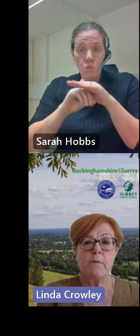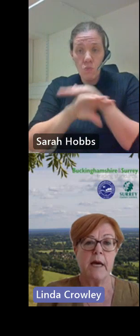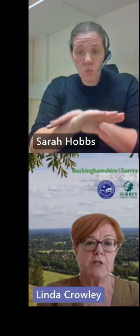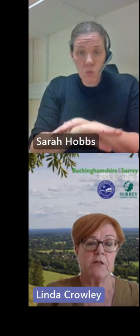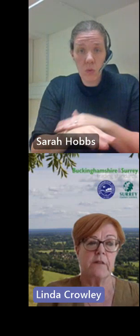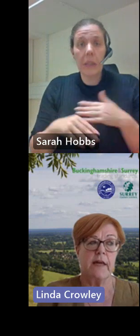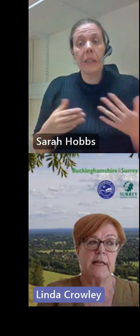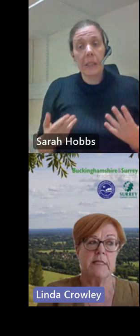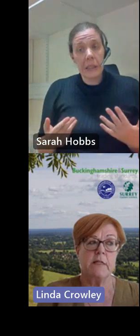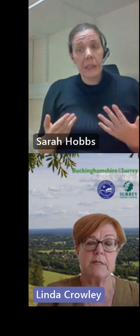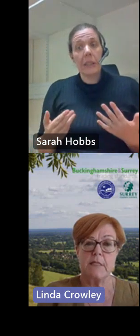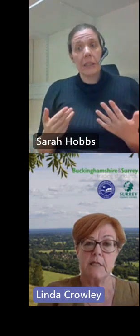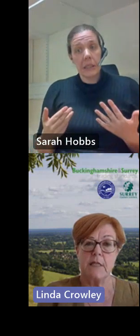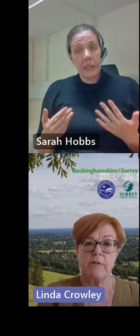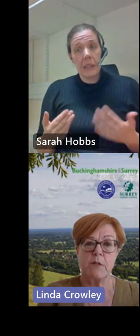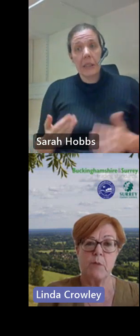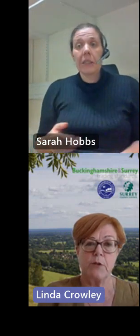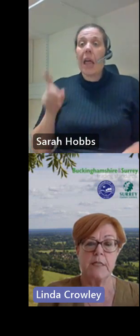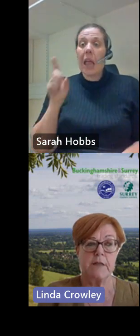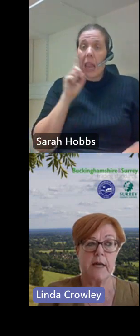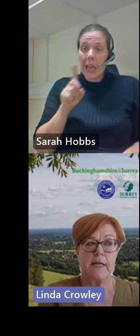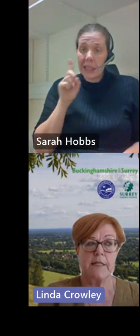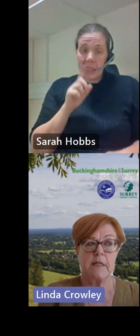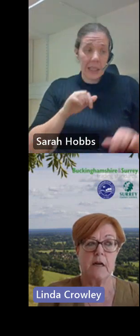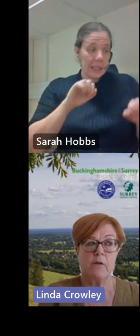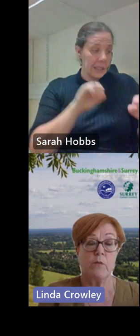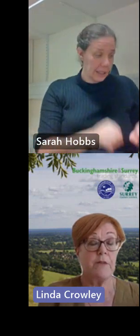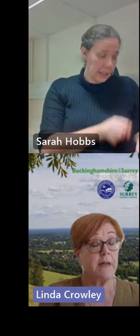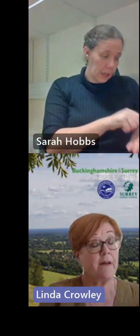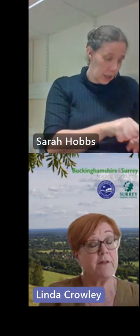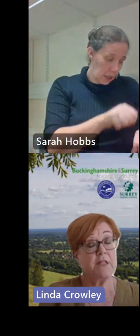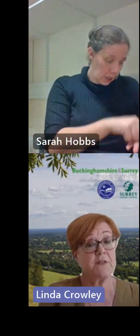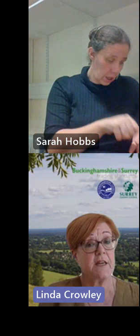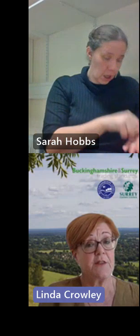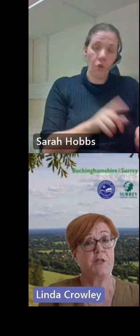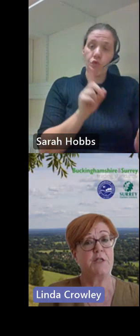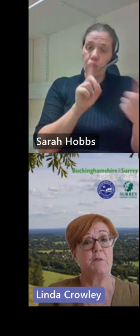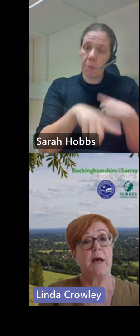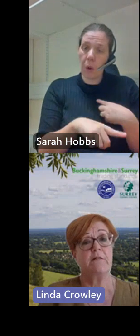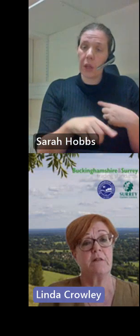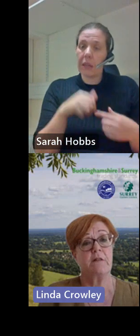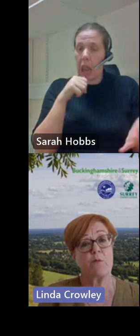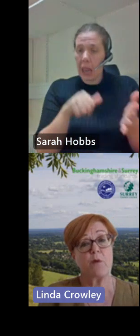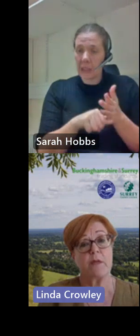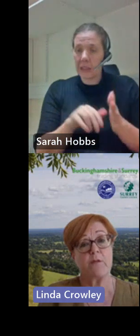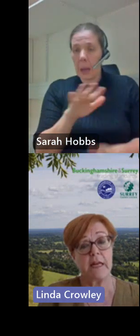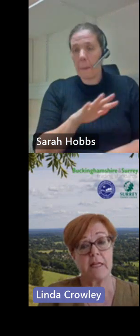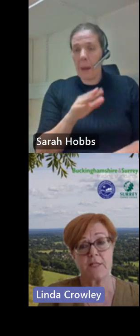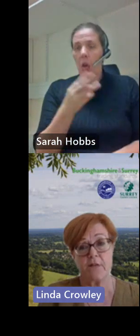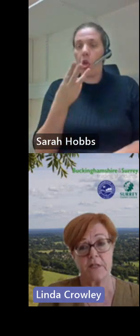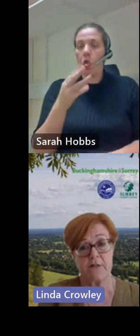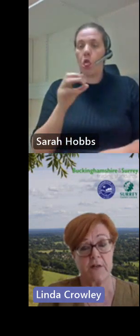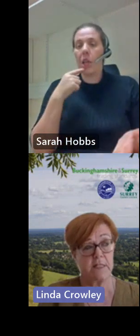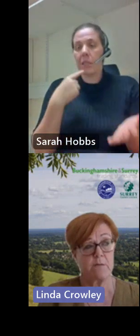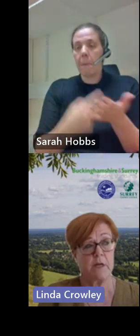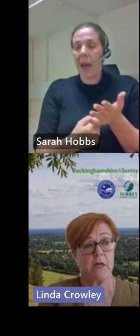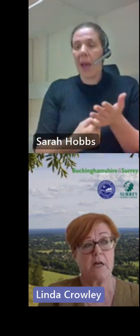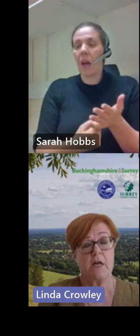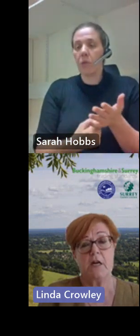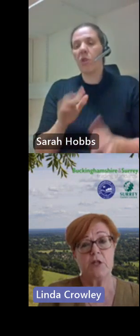So if you imagine that that lady was sitting there responding to that letter with an average of, say, £30, and that's probably a very